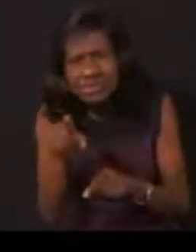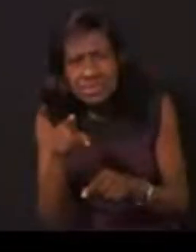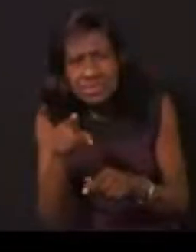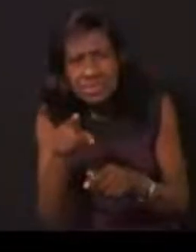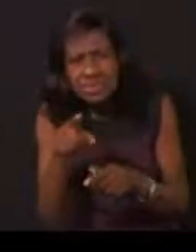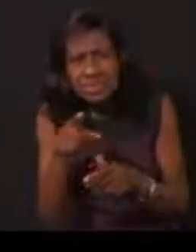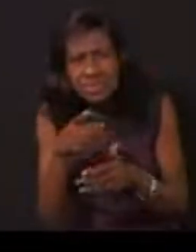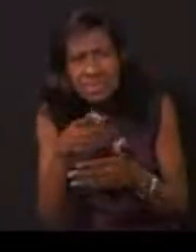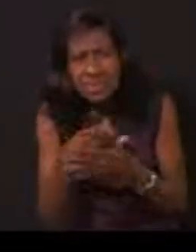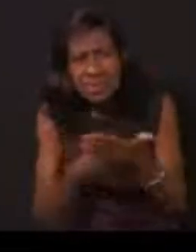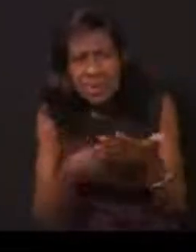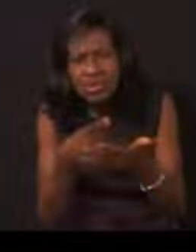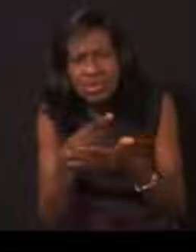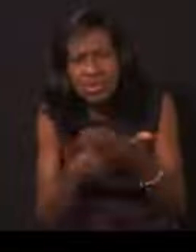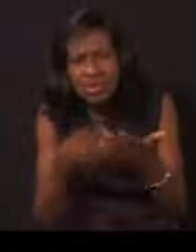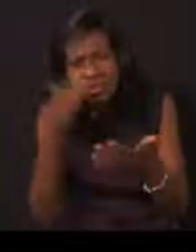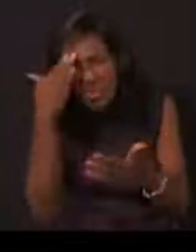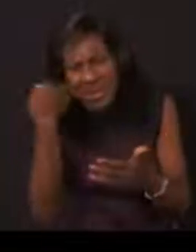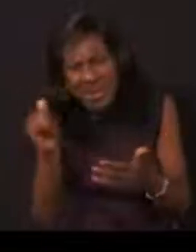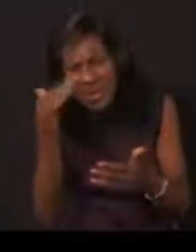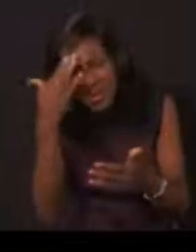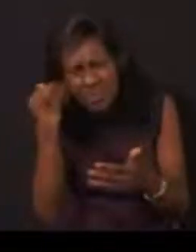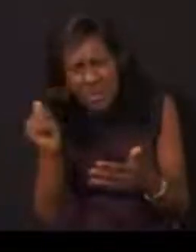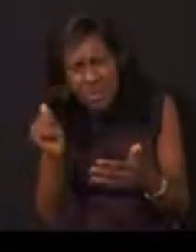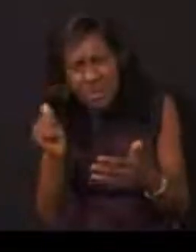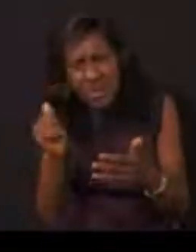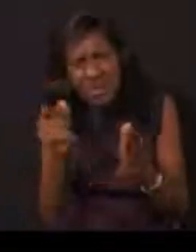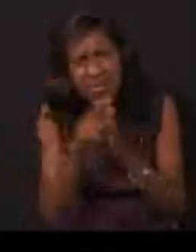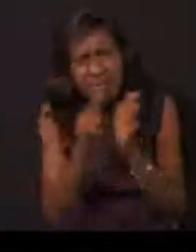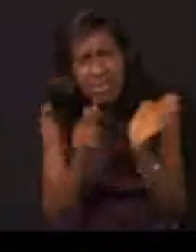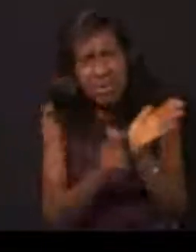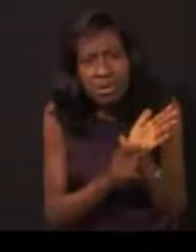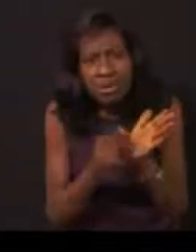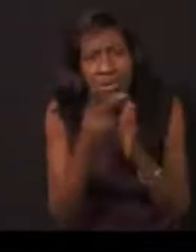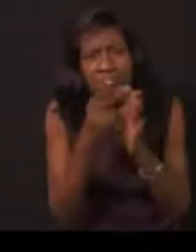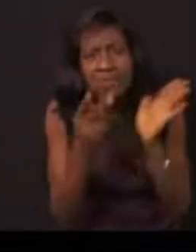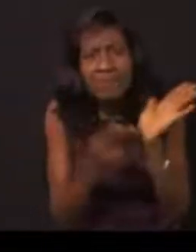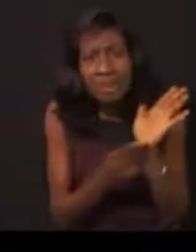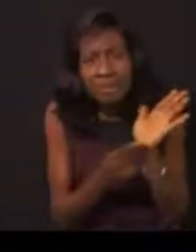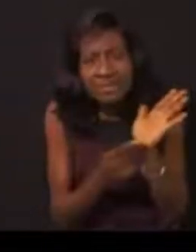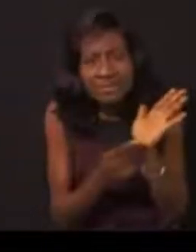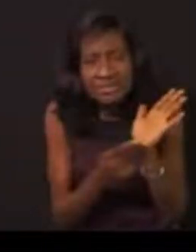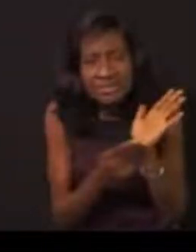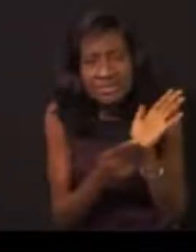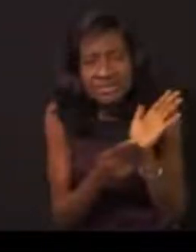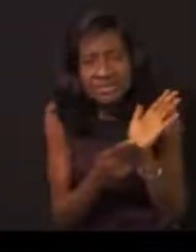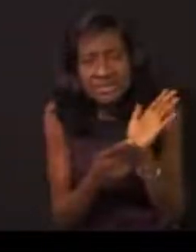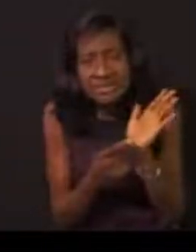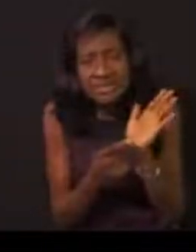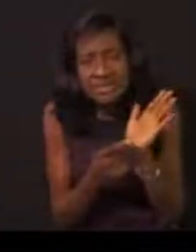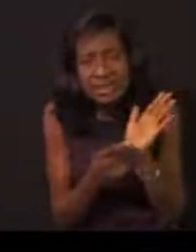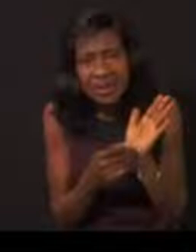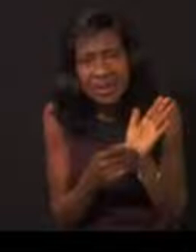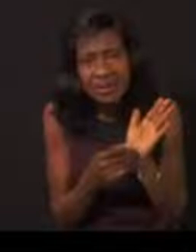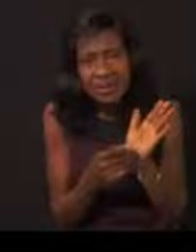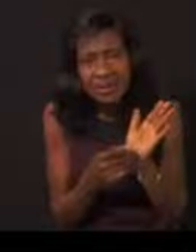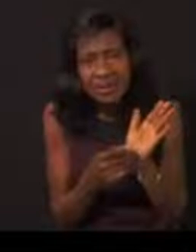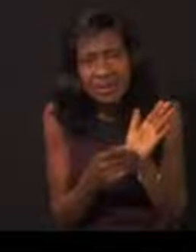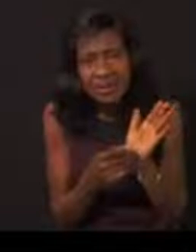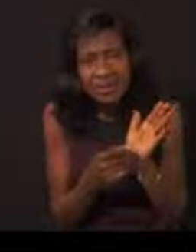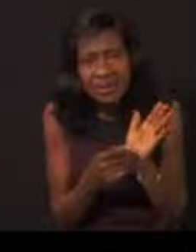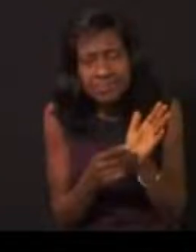with the policy? I mean, it seems that is the key to getting this unsustainable situation with quarantine sorted out.